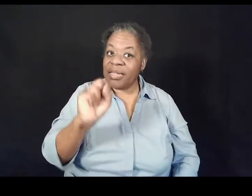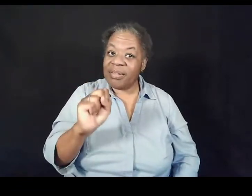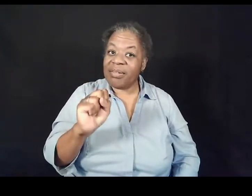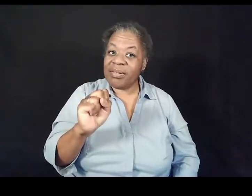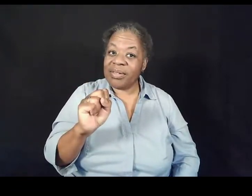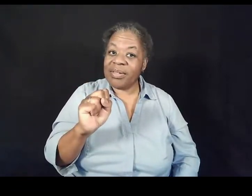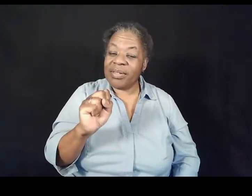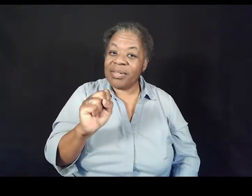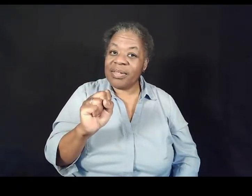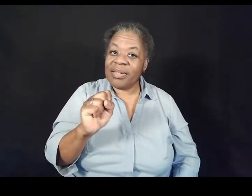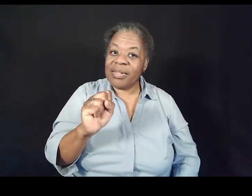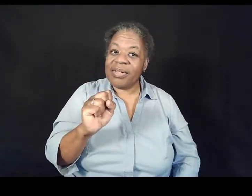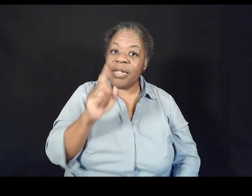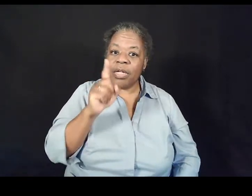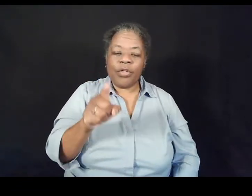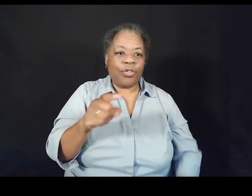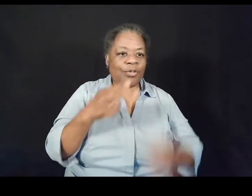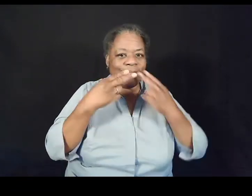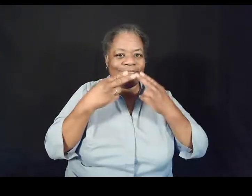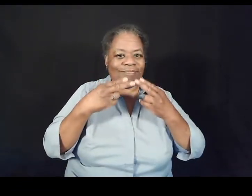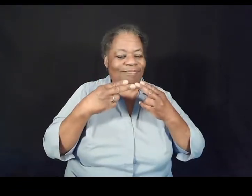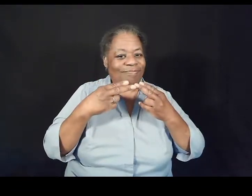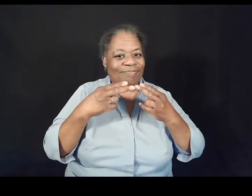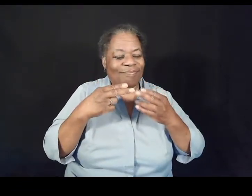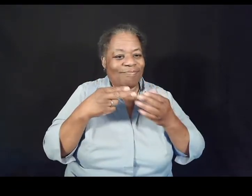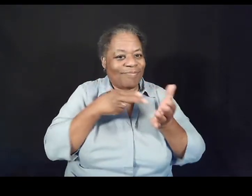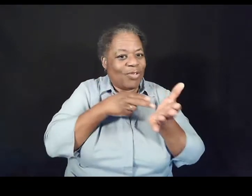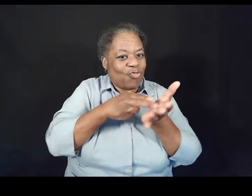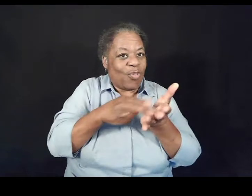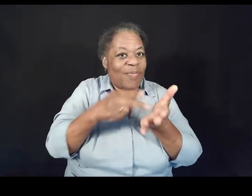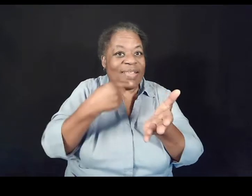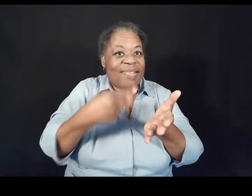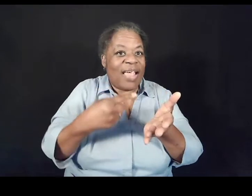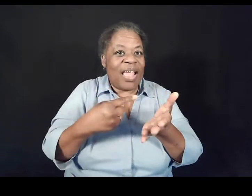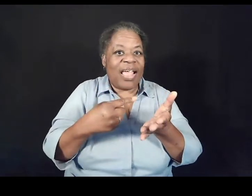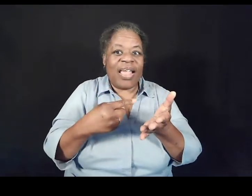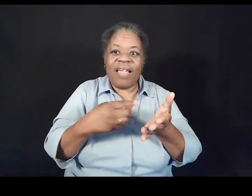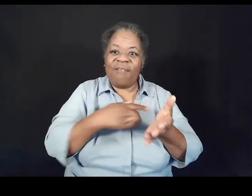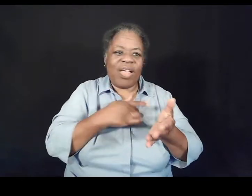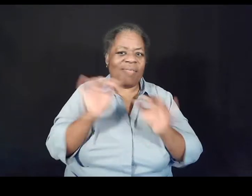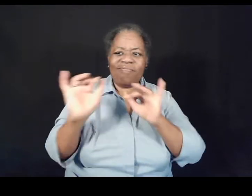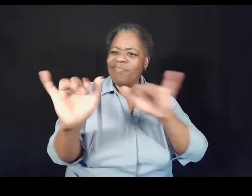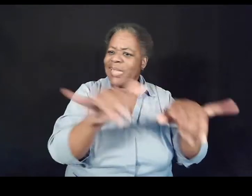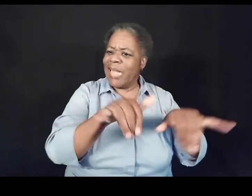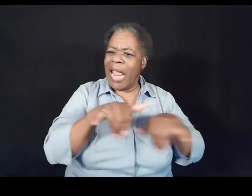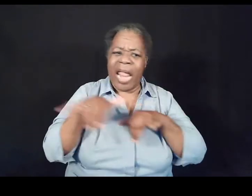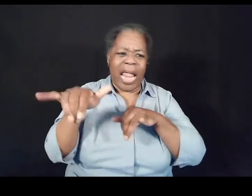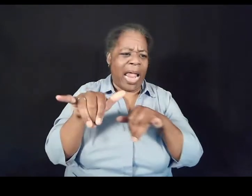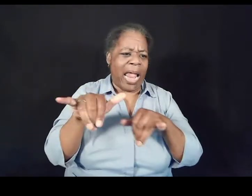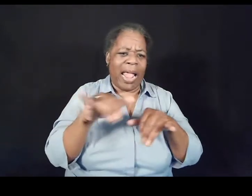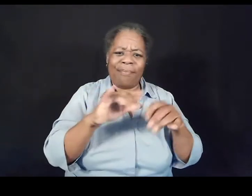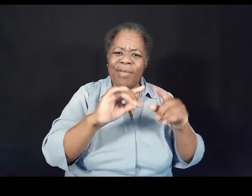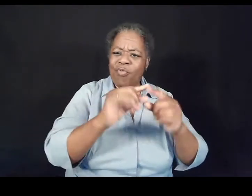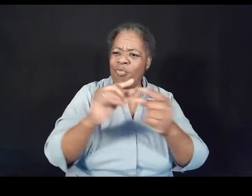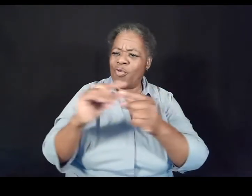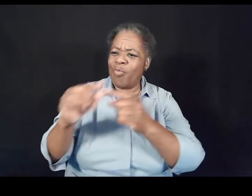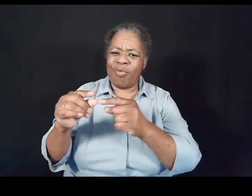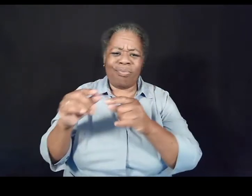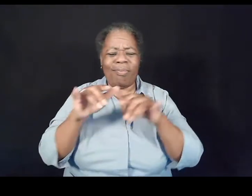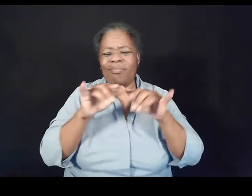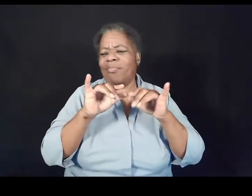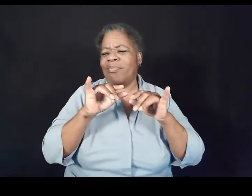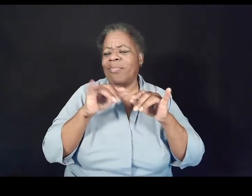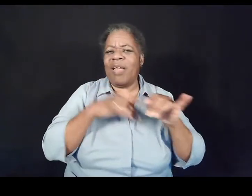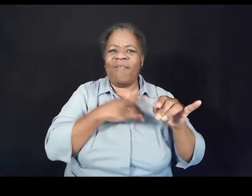And if you can honestly say that you felt exactly the same toward every group I mentioned, then you are free to change